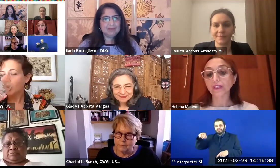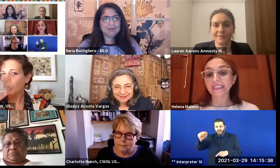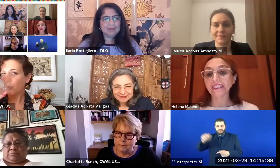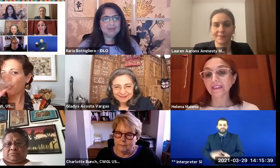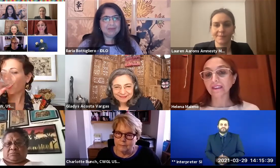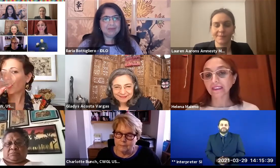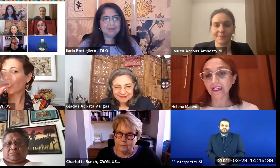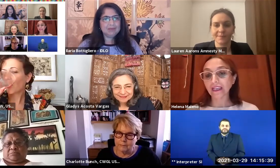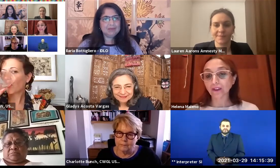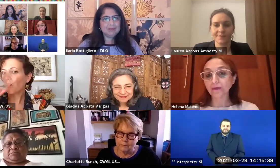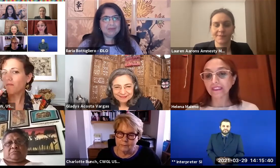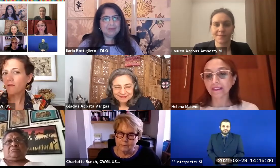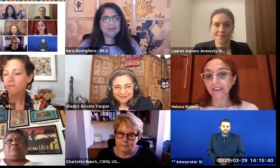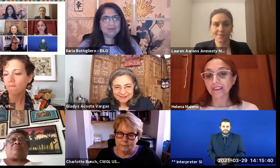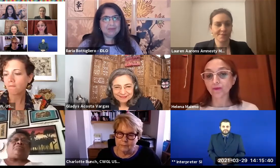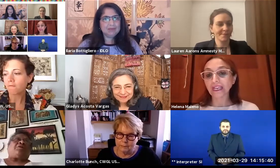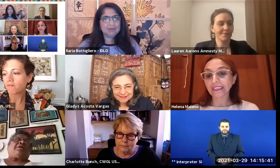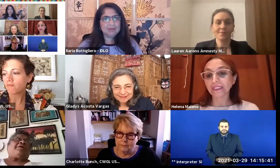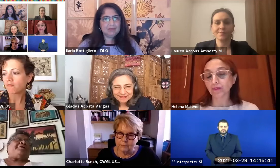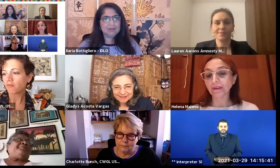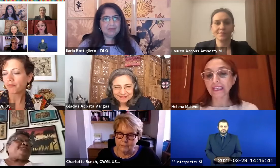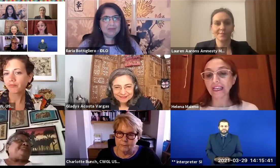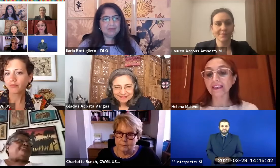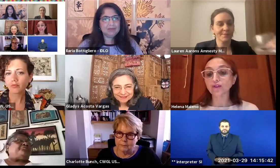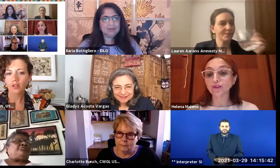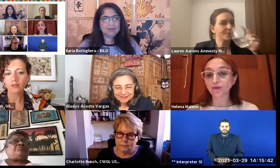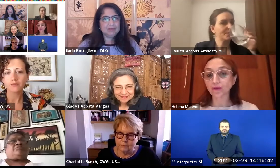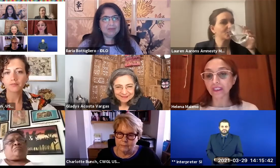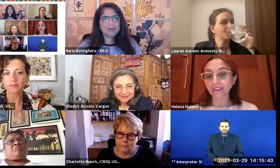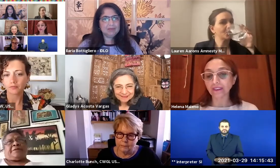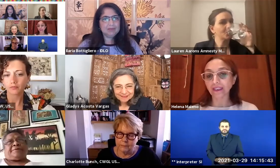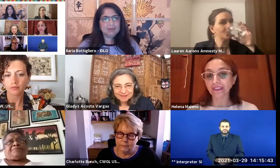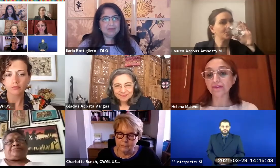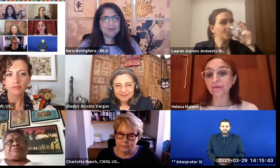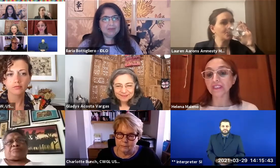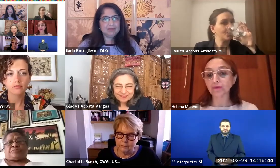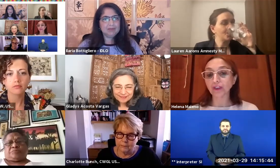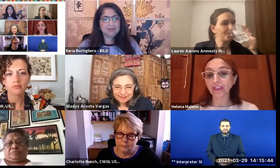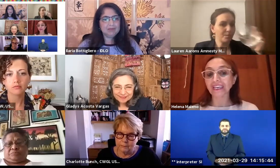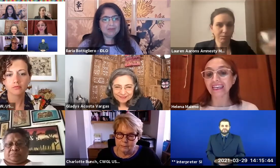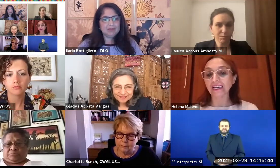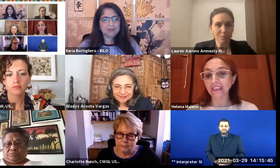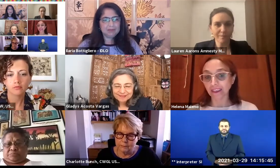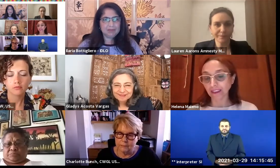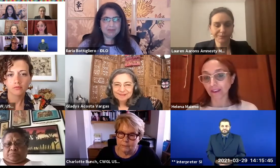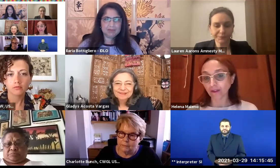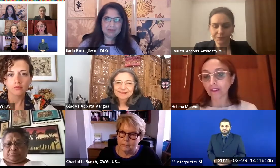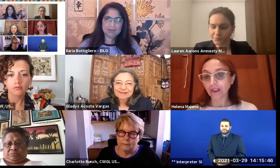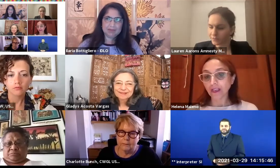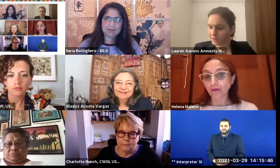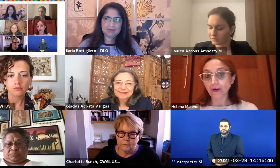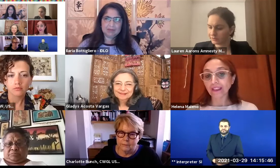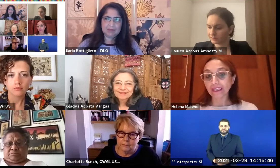Sí, yo lo que quería decir es que las jóvenes tienen una responsabilidad de construir ese feminismo que no deja a nadie atrás,